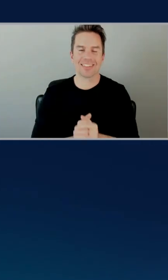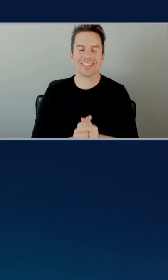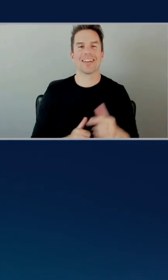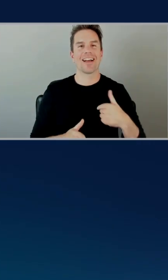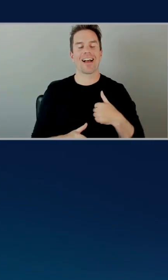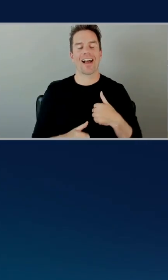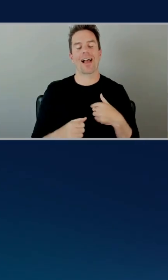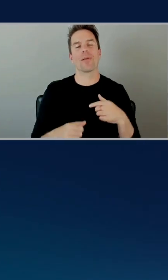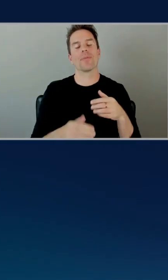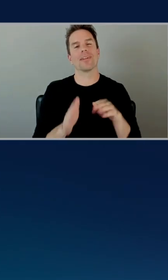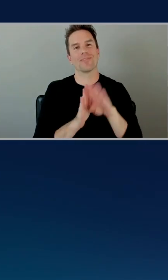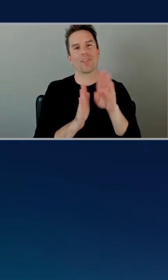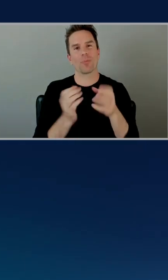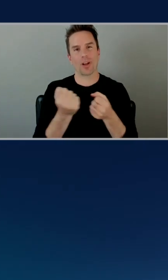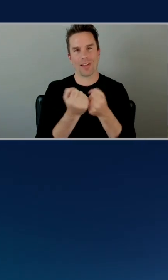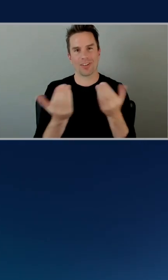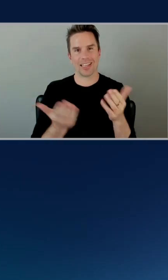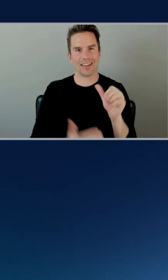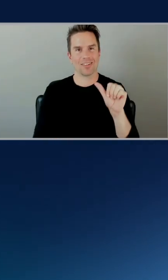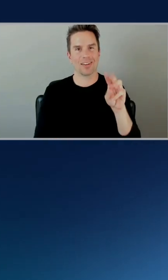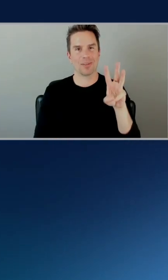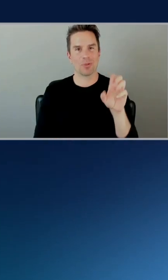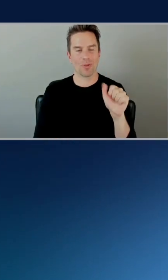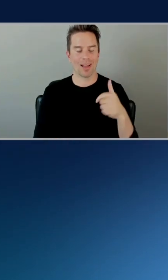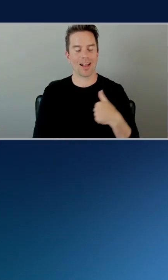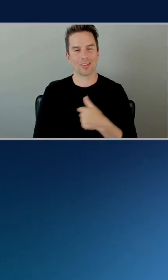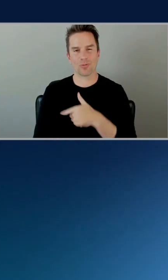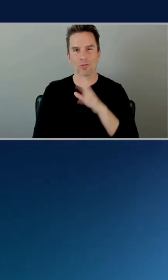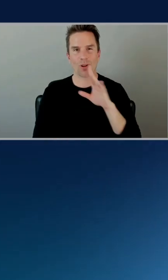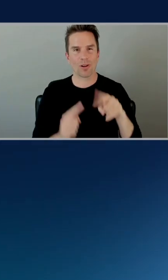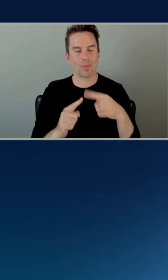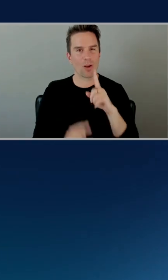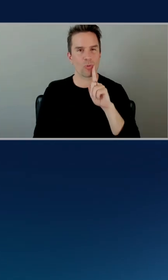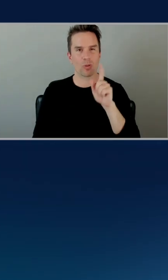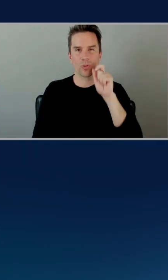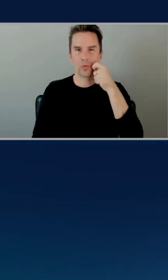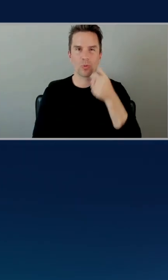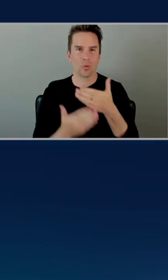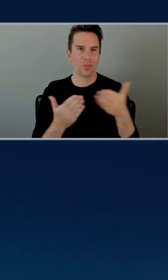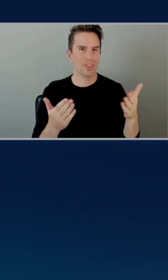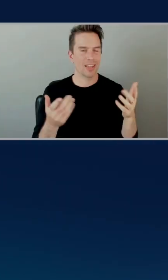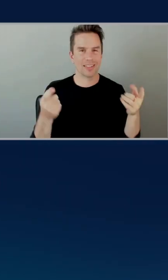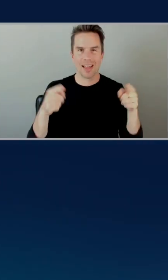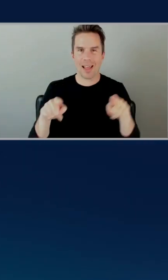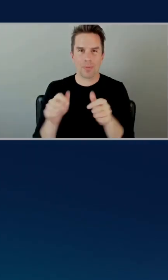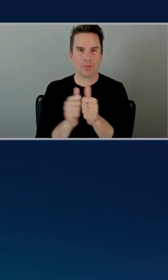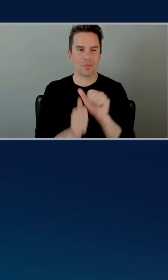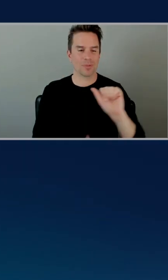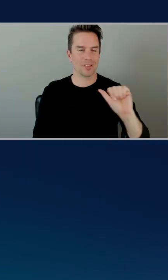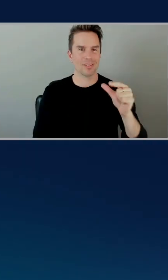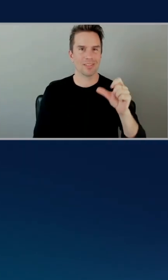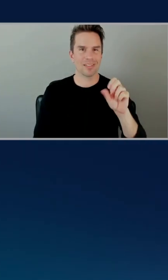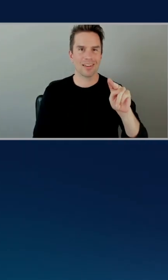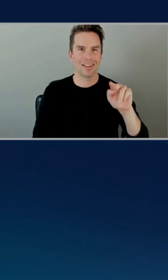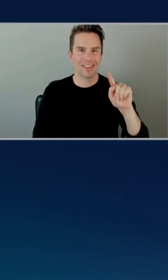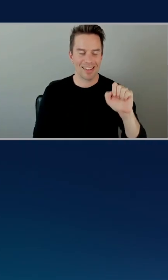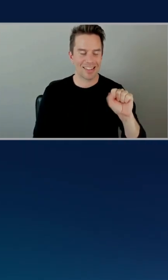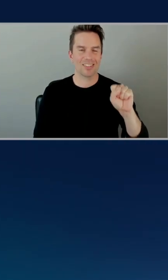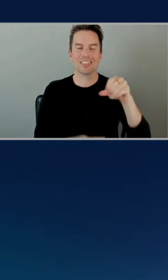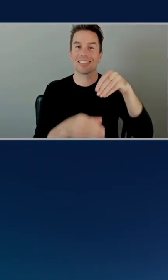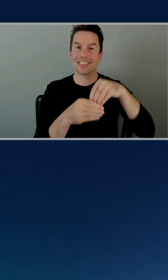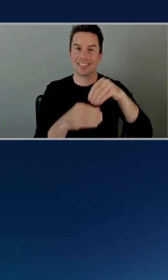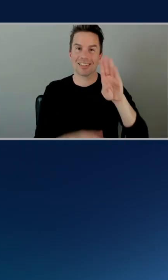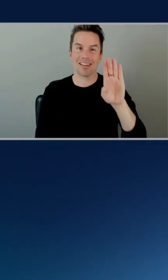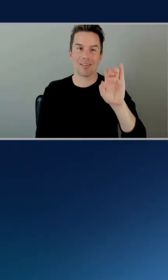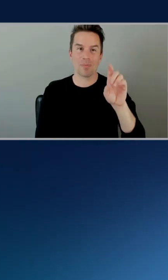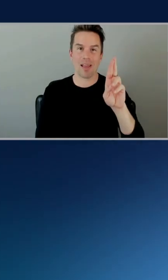we are talking about some really cool new stuff going on with agents in Bedrock. Excellent, yes. Right? Yes. But first, please